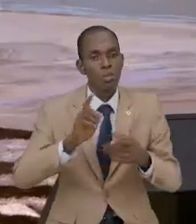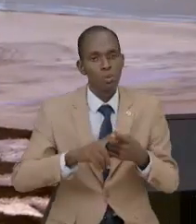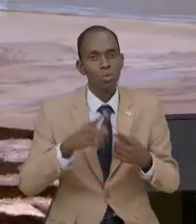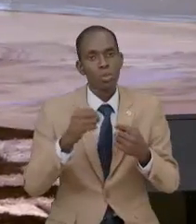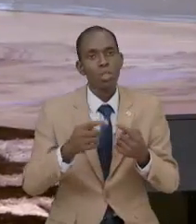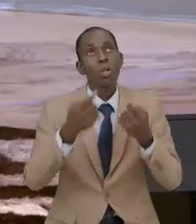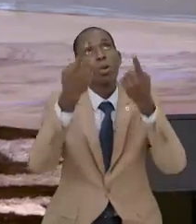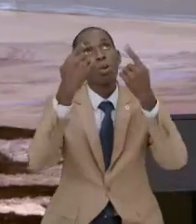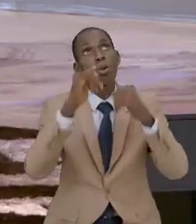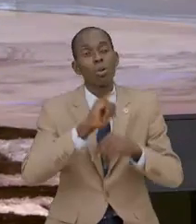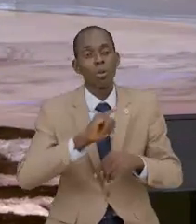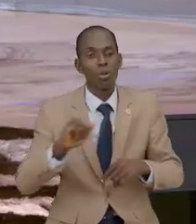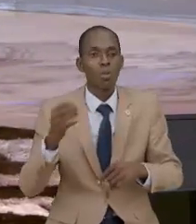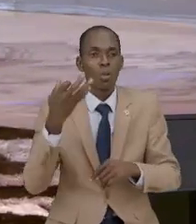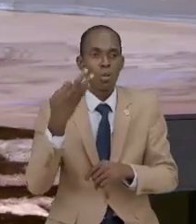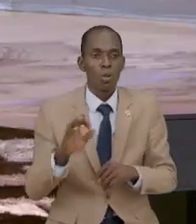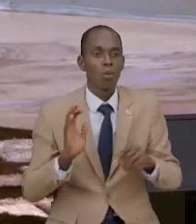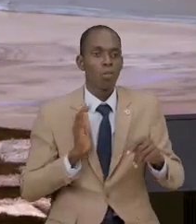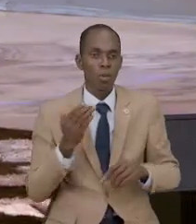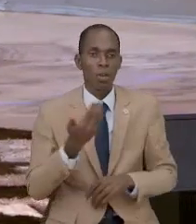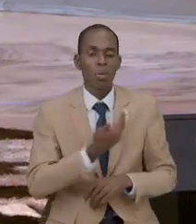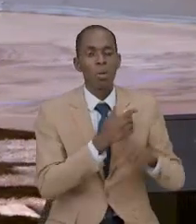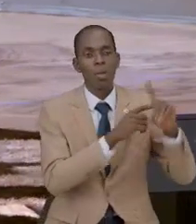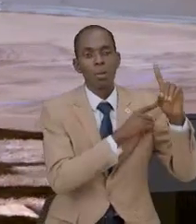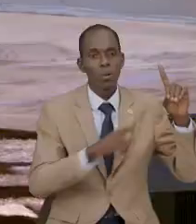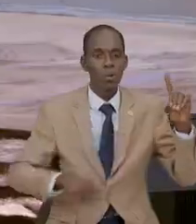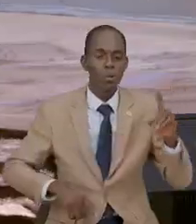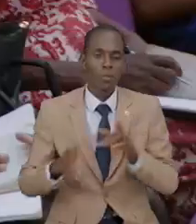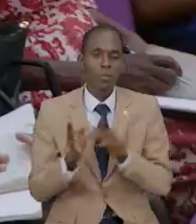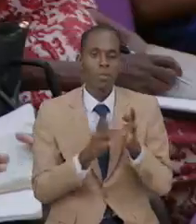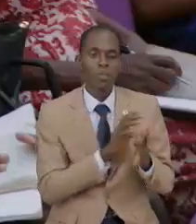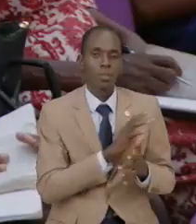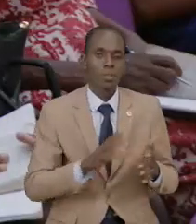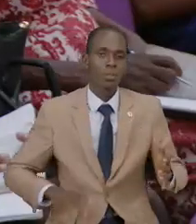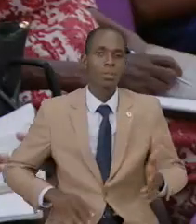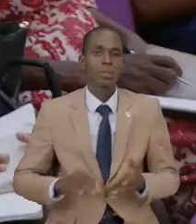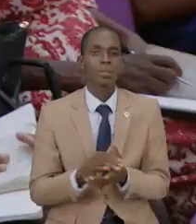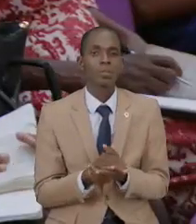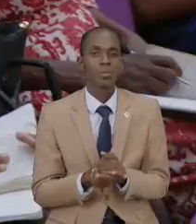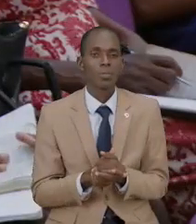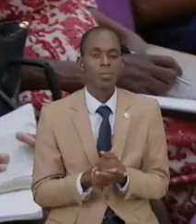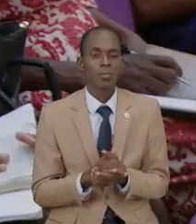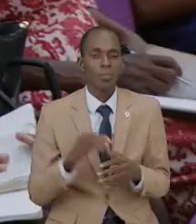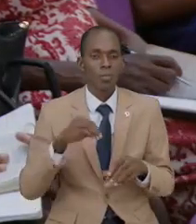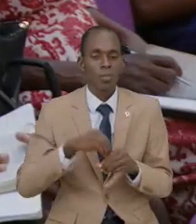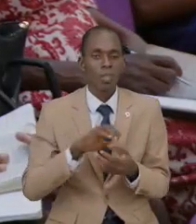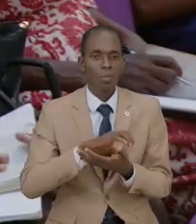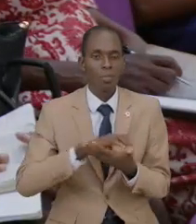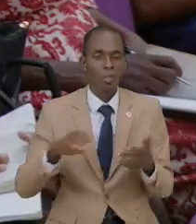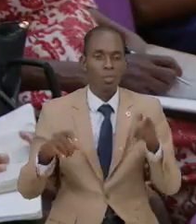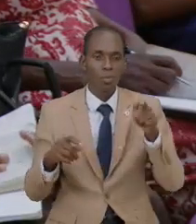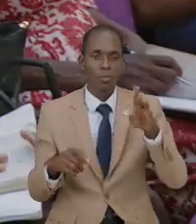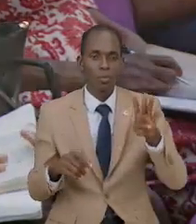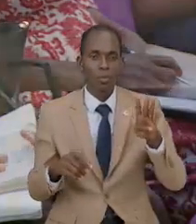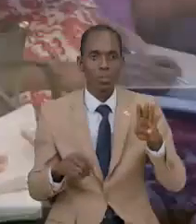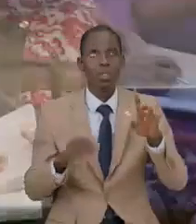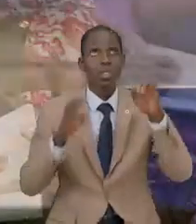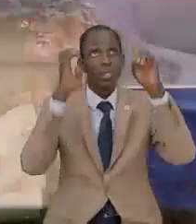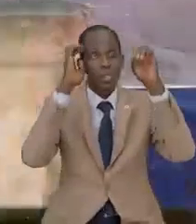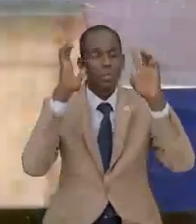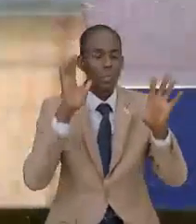until the coming of our Lord Jesus Christ. Verse 24, he will do